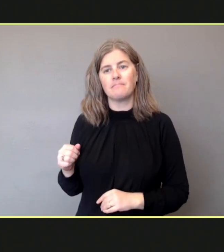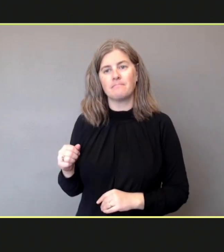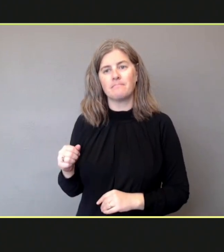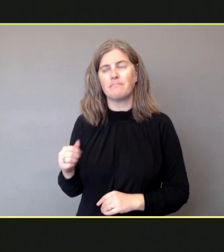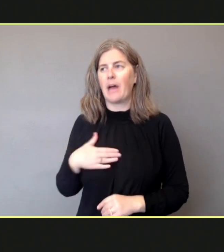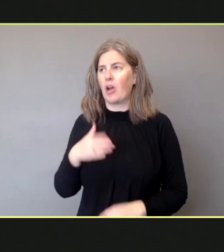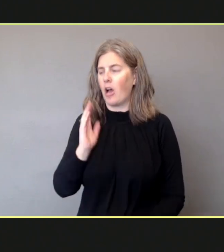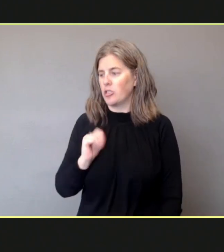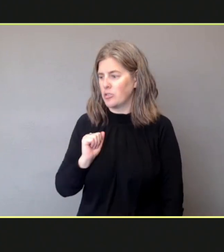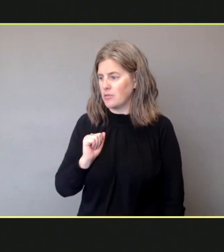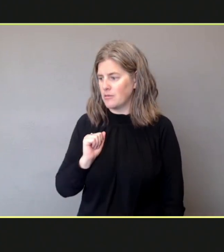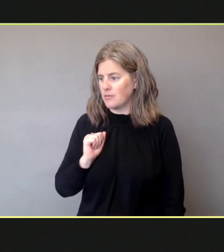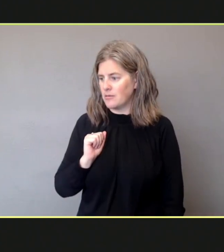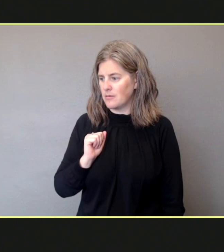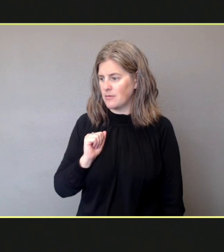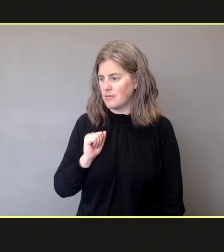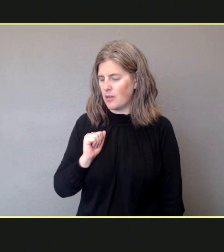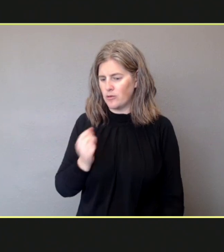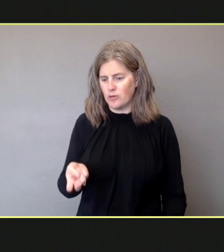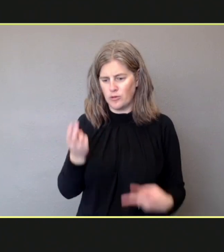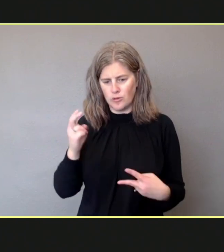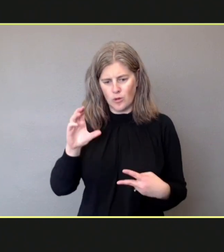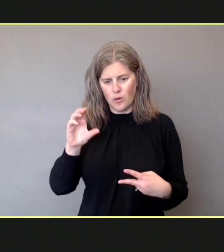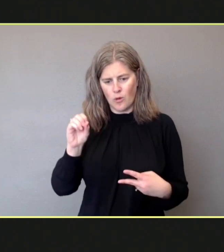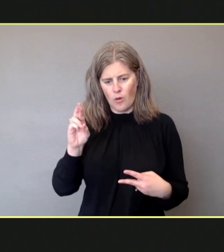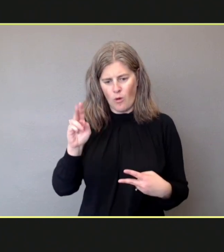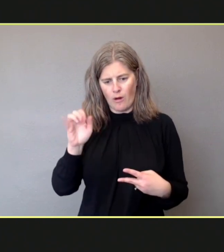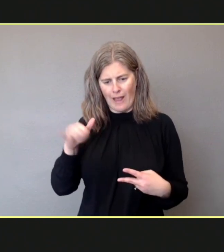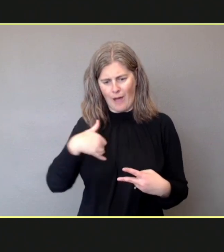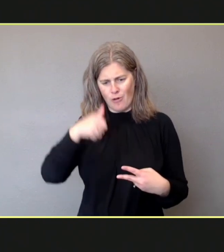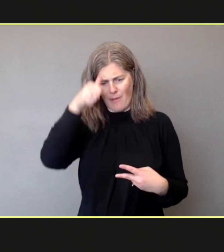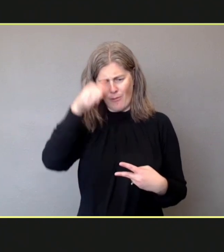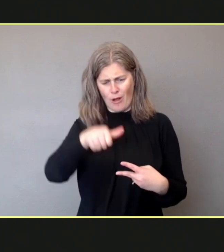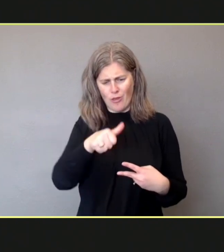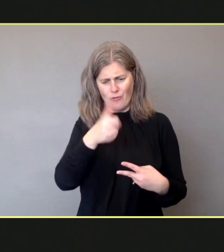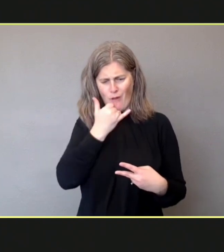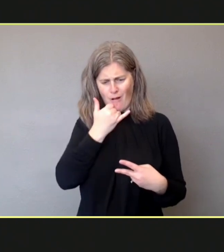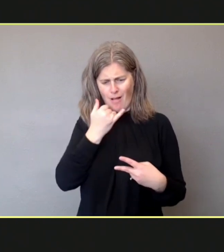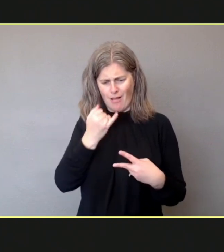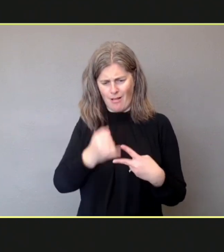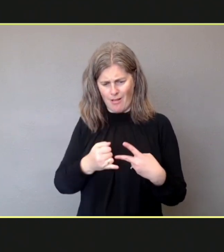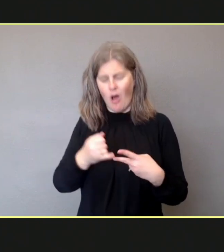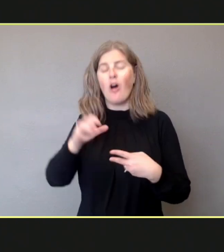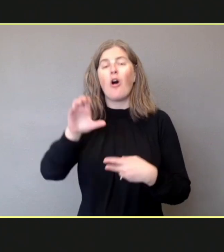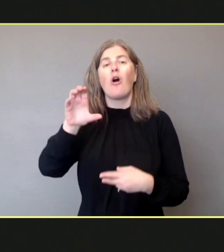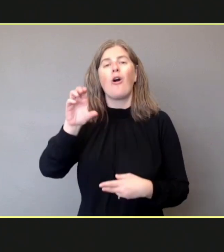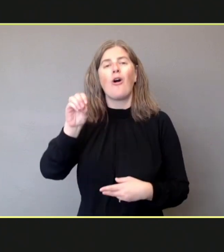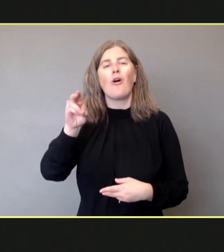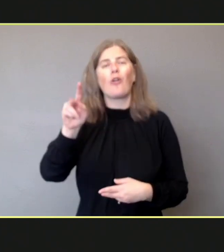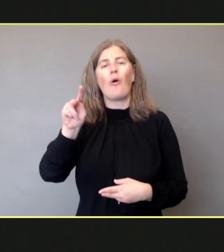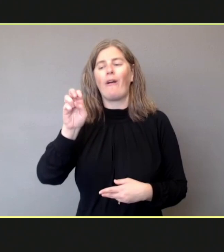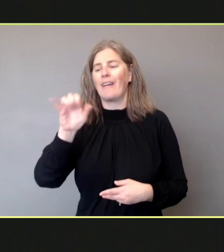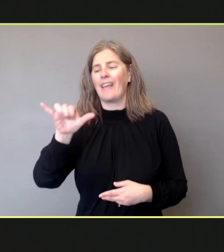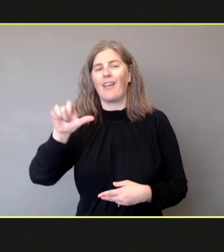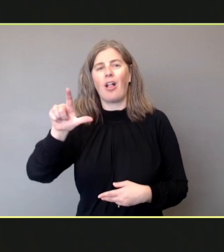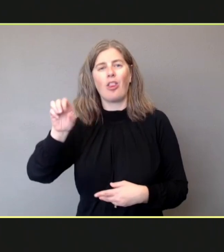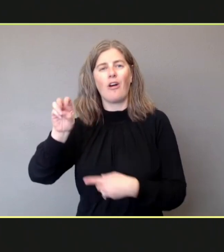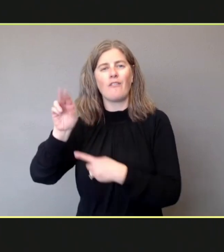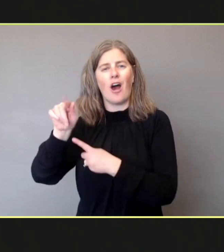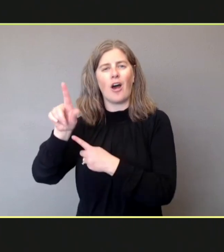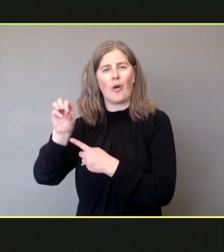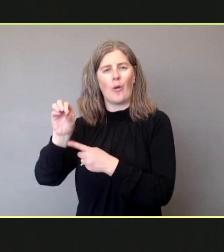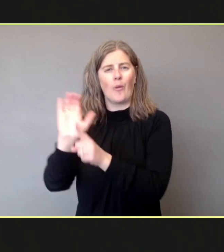my gosh, I have two Courtneys and I'm remembering the wrong last name. Courtney Lovato is our DOH pharmacist.